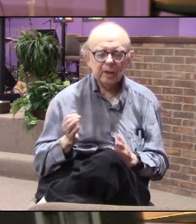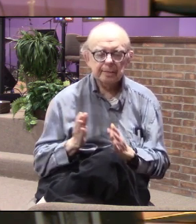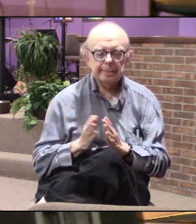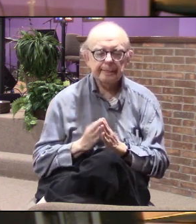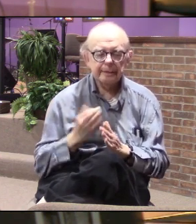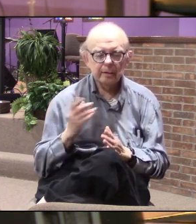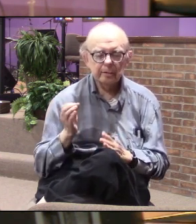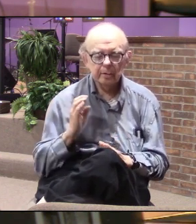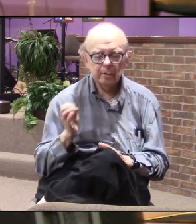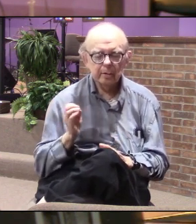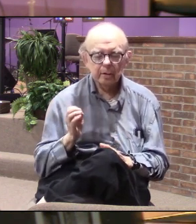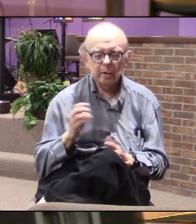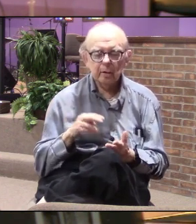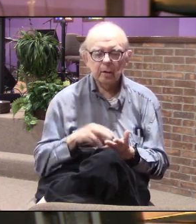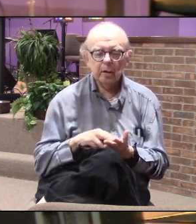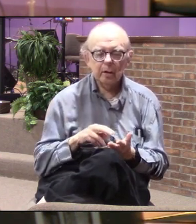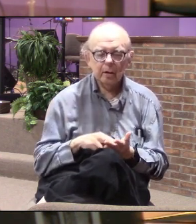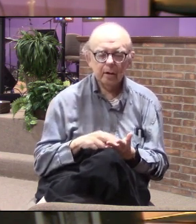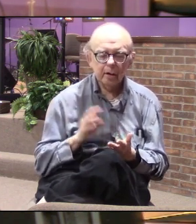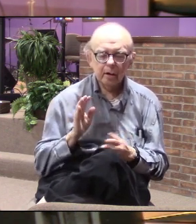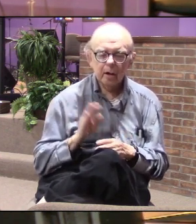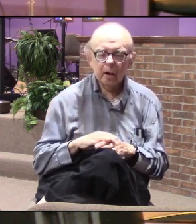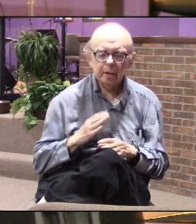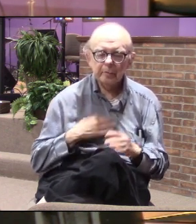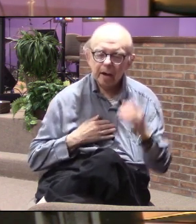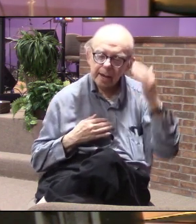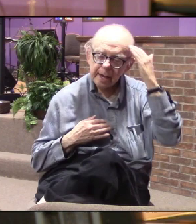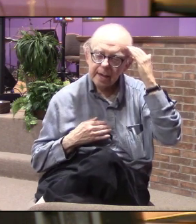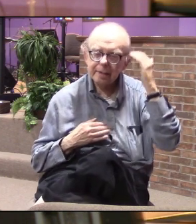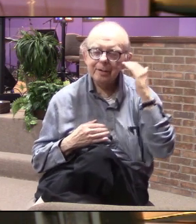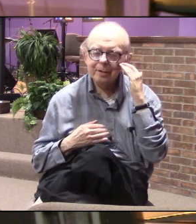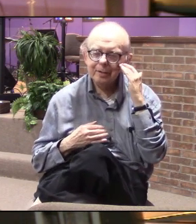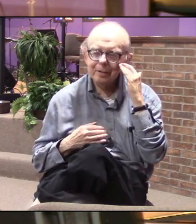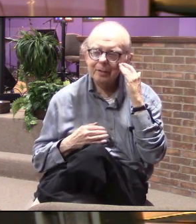ever heard was standing on my head.